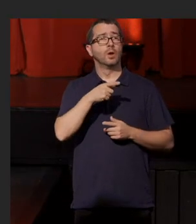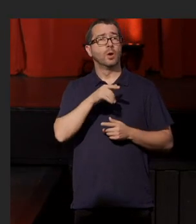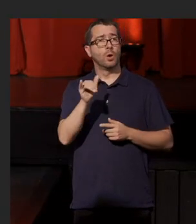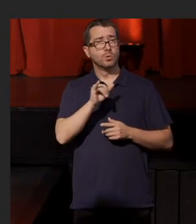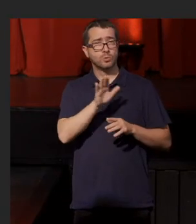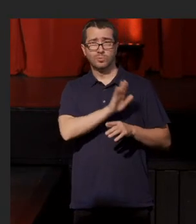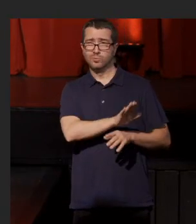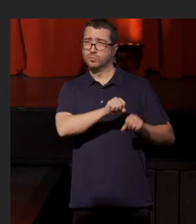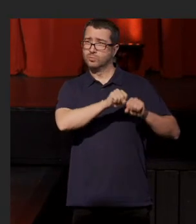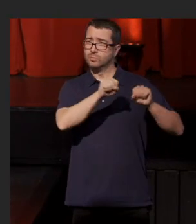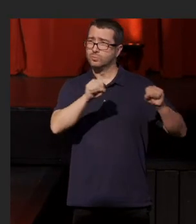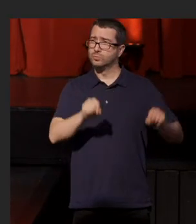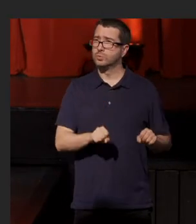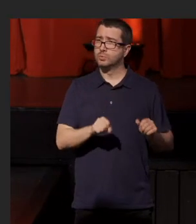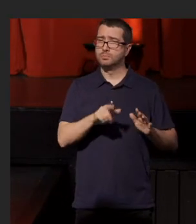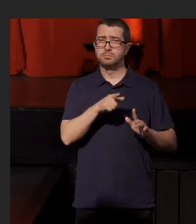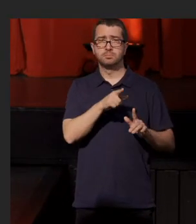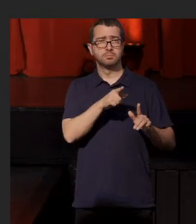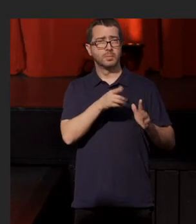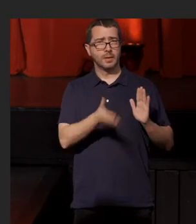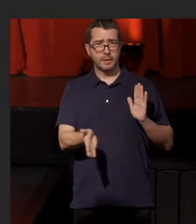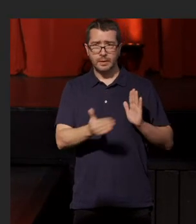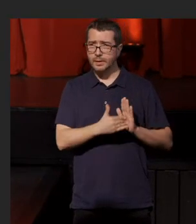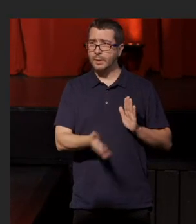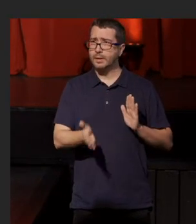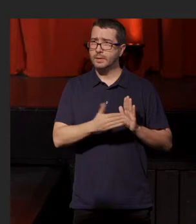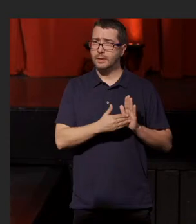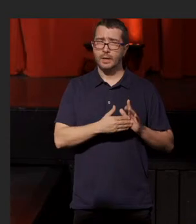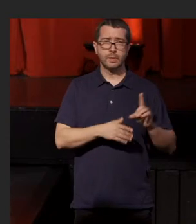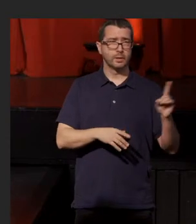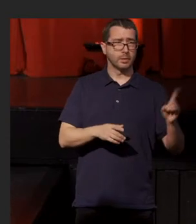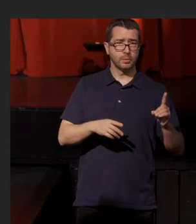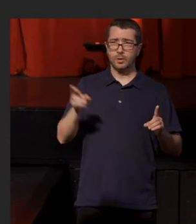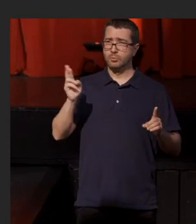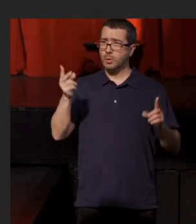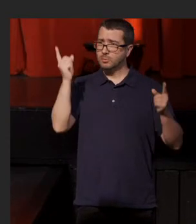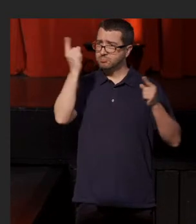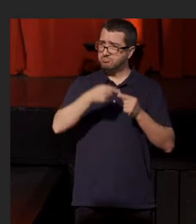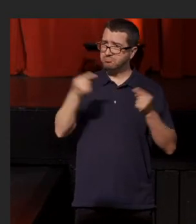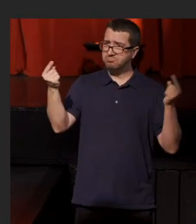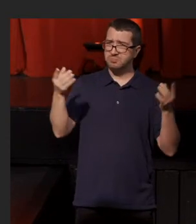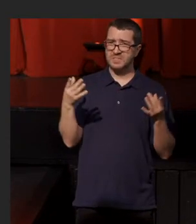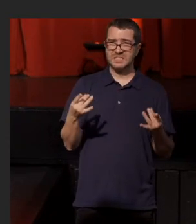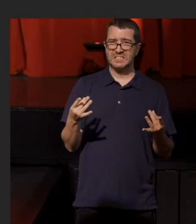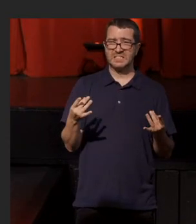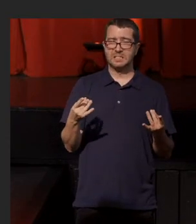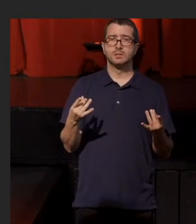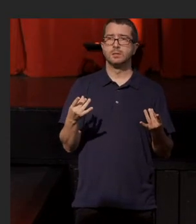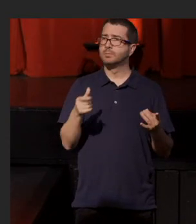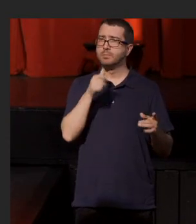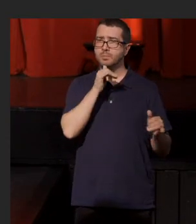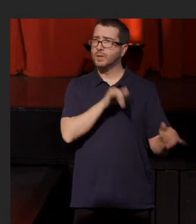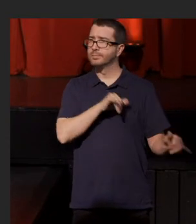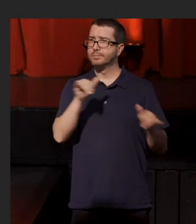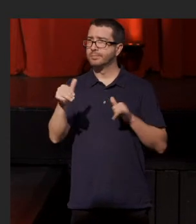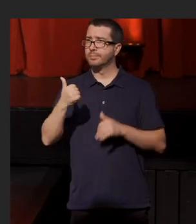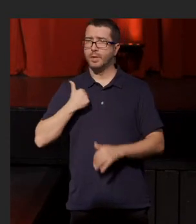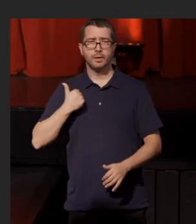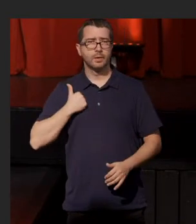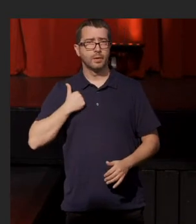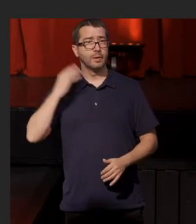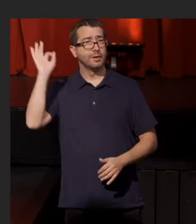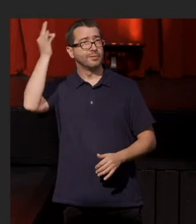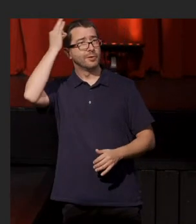where there was consistently tension between left and right, and that just doesn't exist the same way in Canada. At the federal